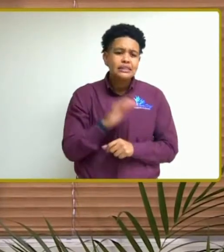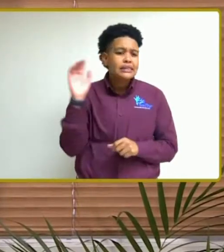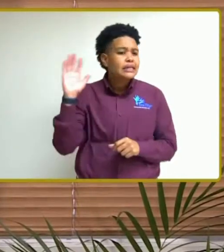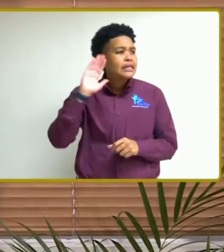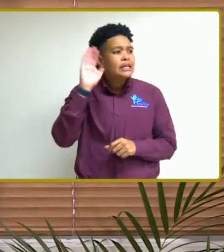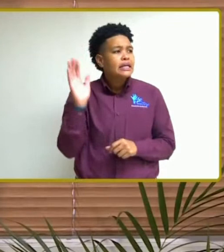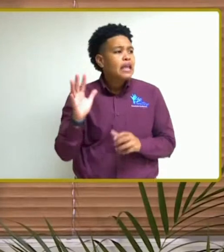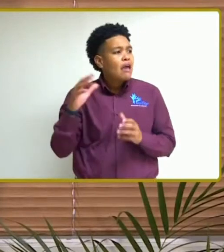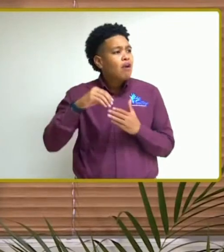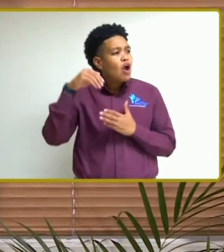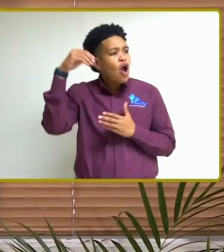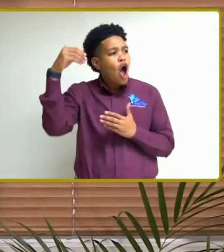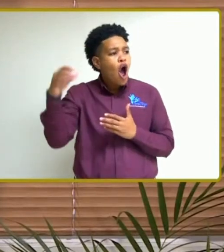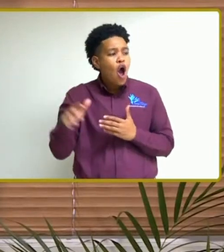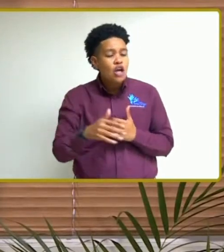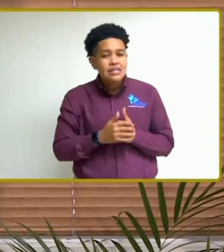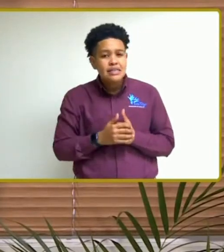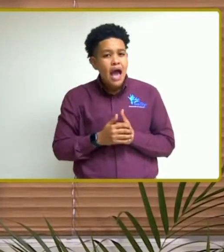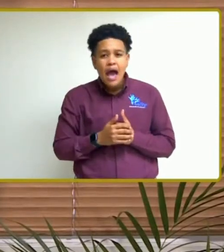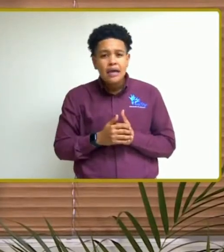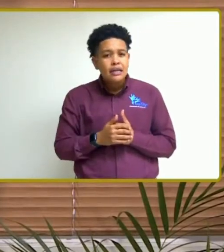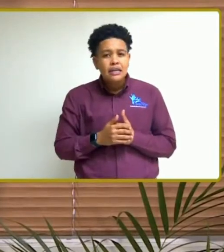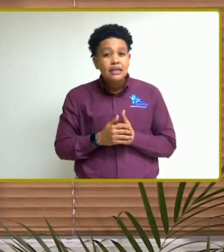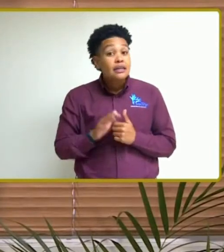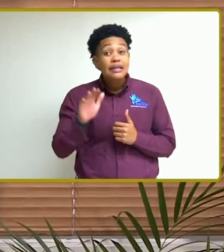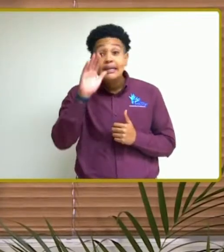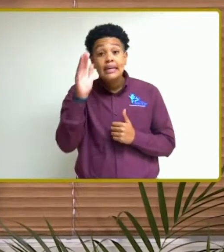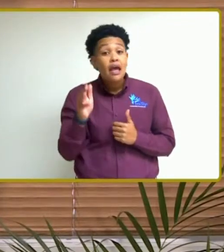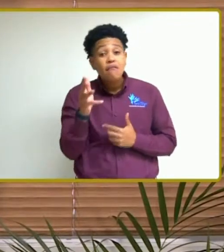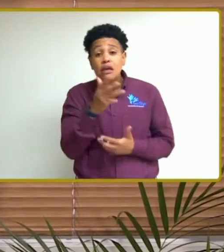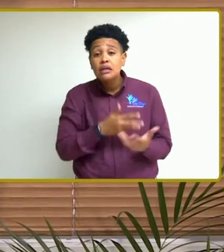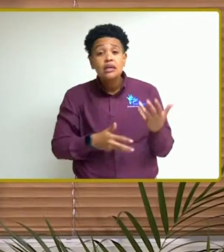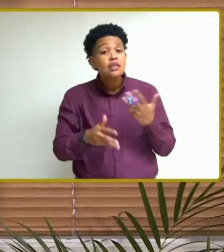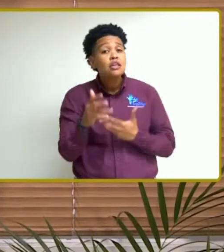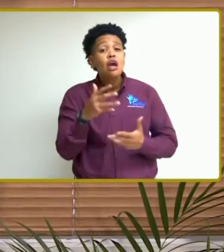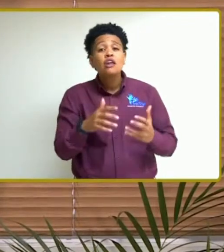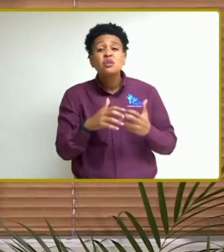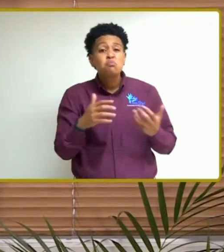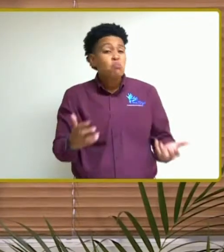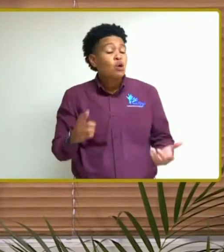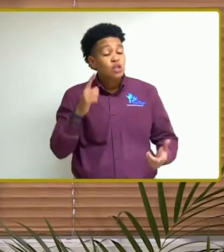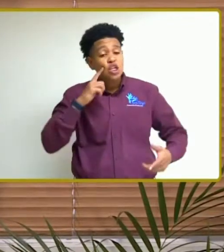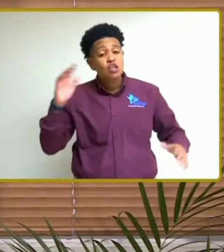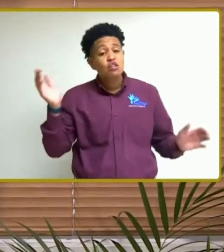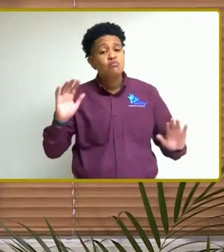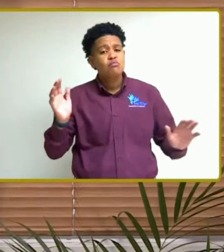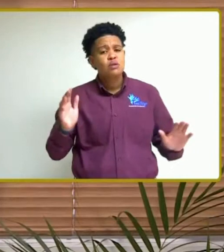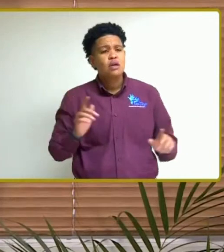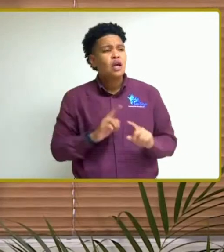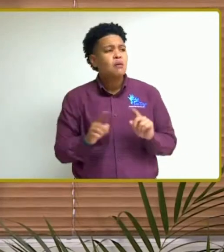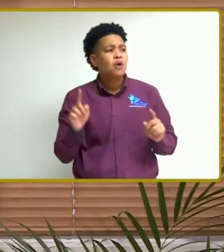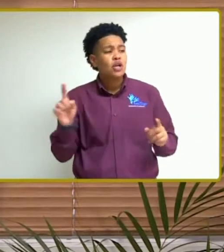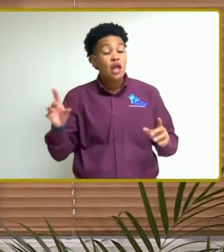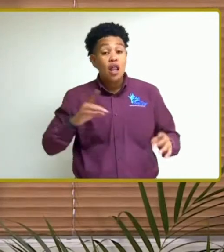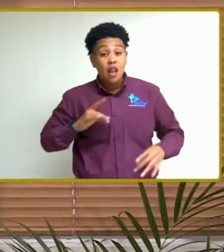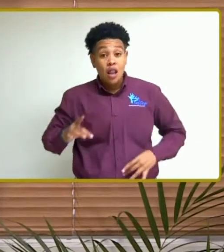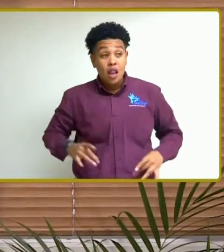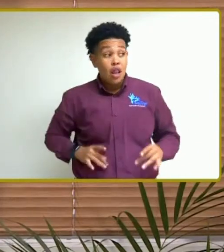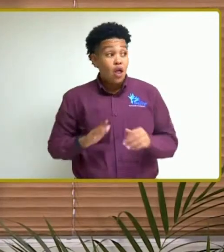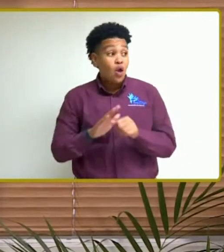outside. He never interacted much or at all. But then he contracted